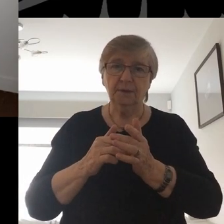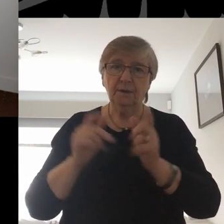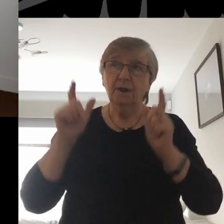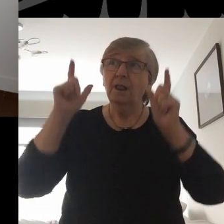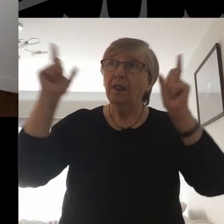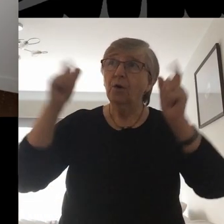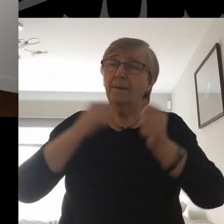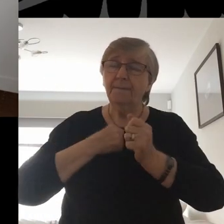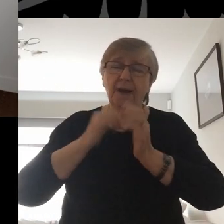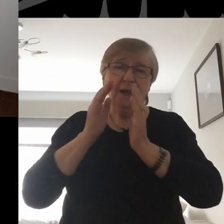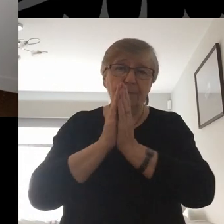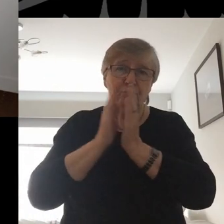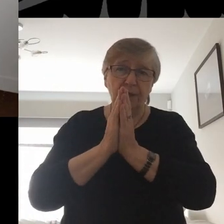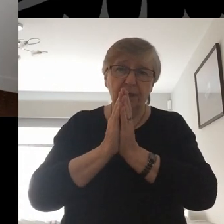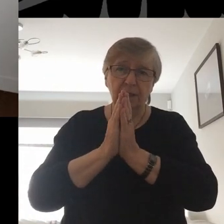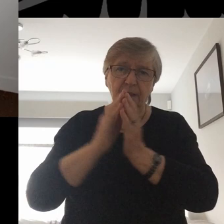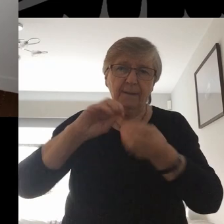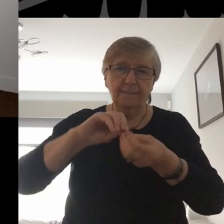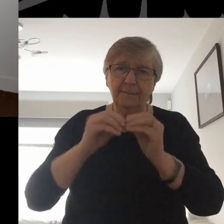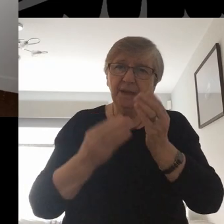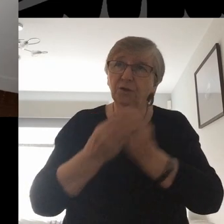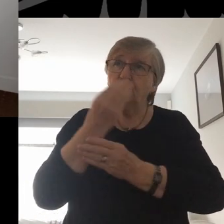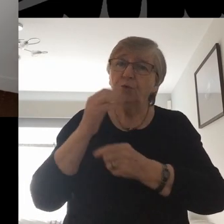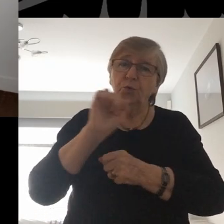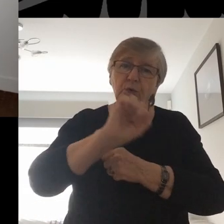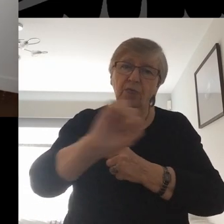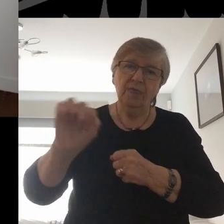Lord, my prayer is that you renew their love for you.